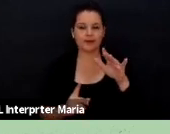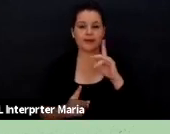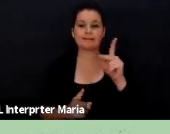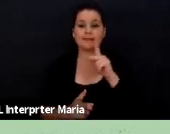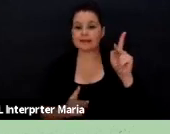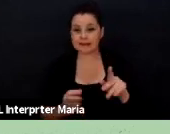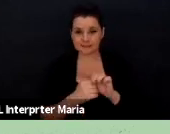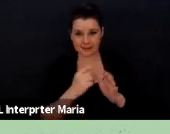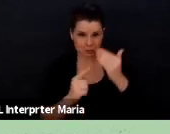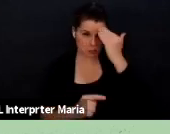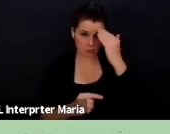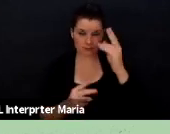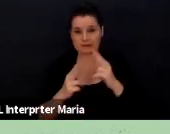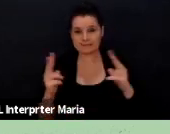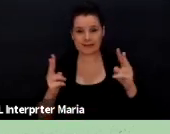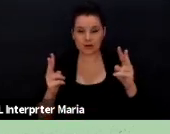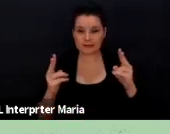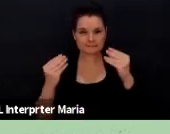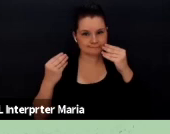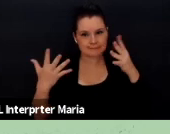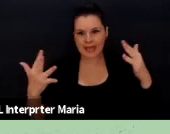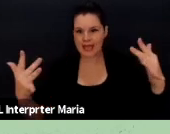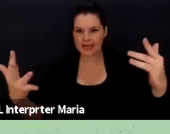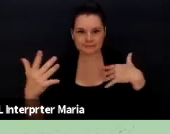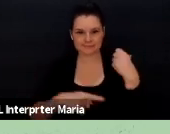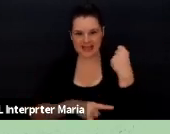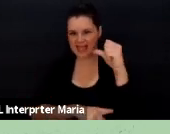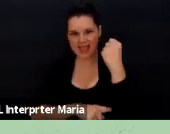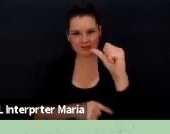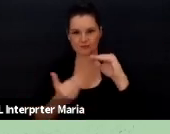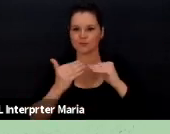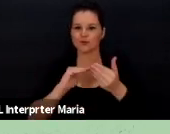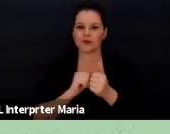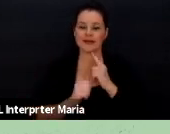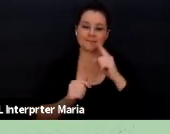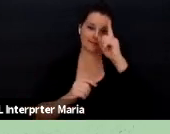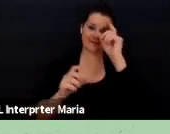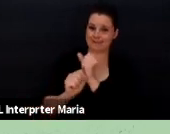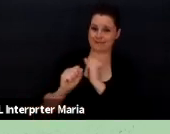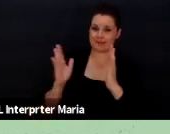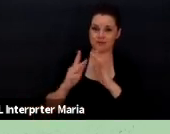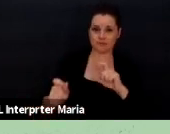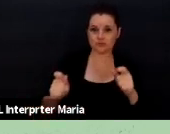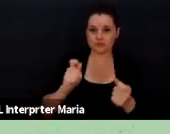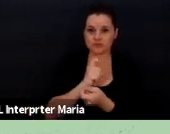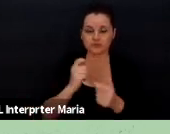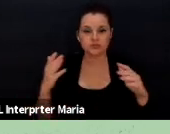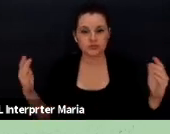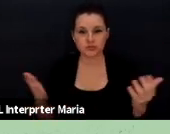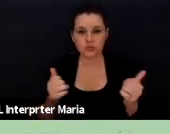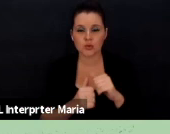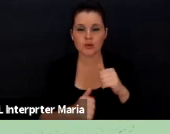is known for having a very vibrant activist community. And my vision for change is that